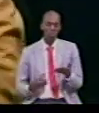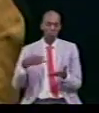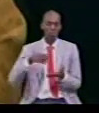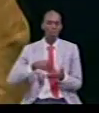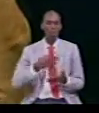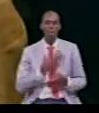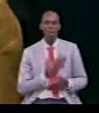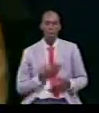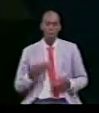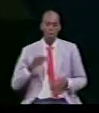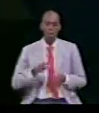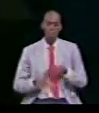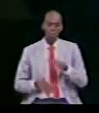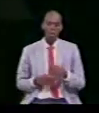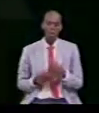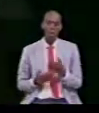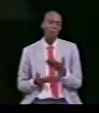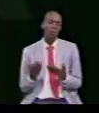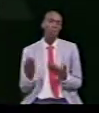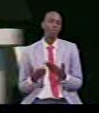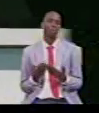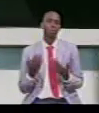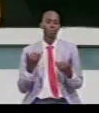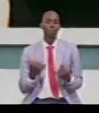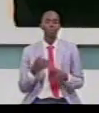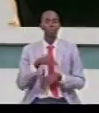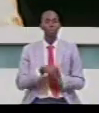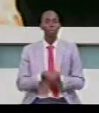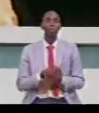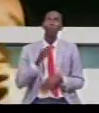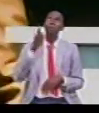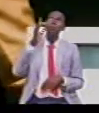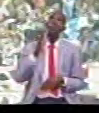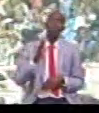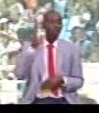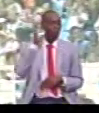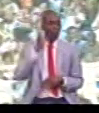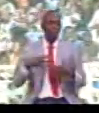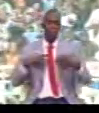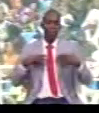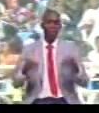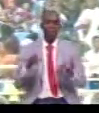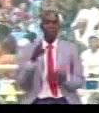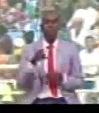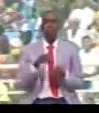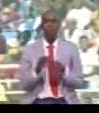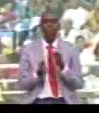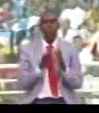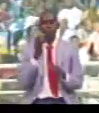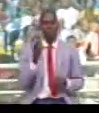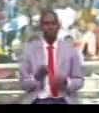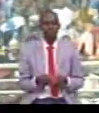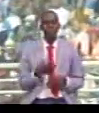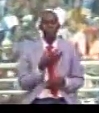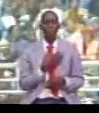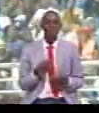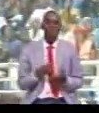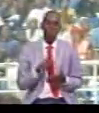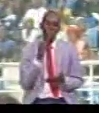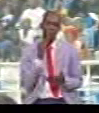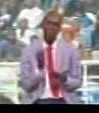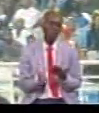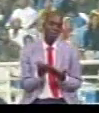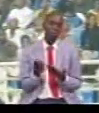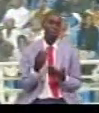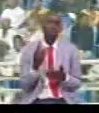walk, easy. Tonight God will heal you. And it's easy. All he has